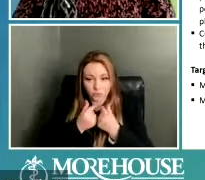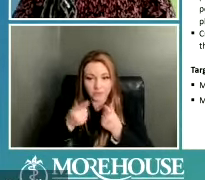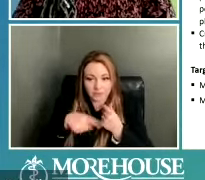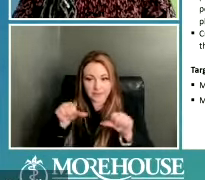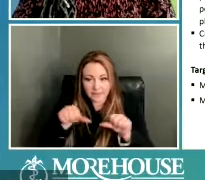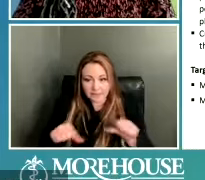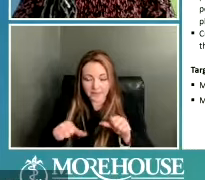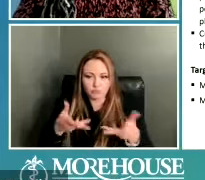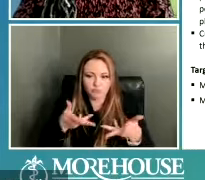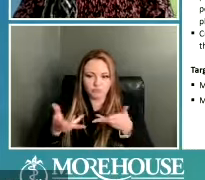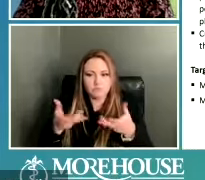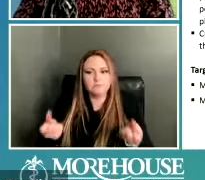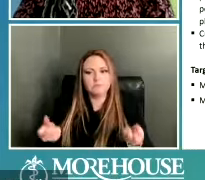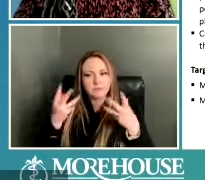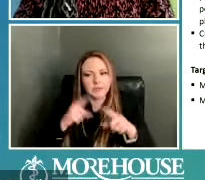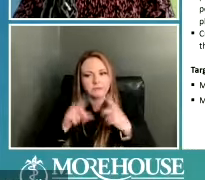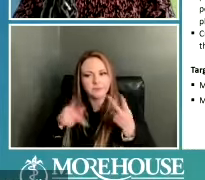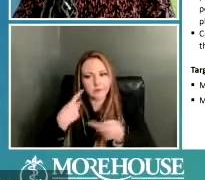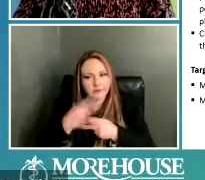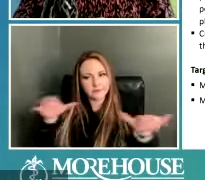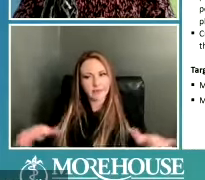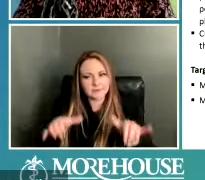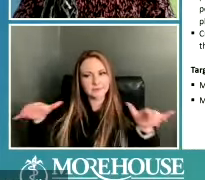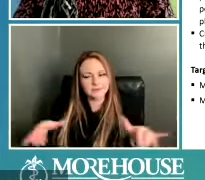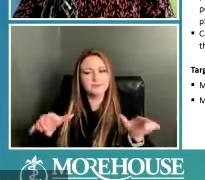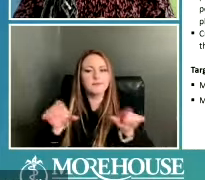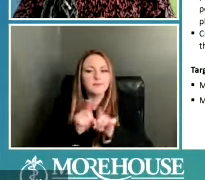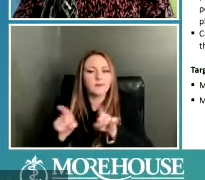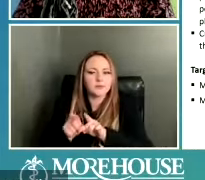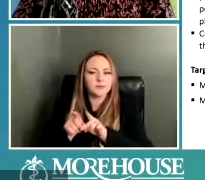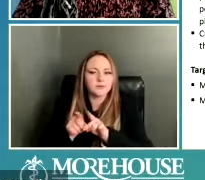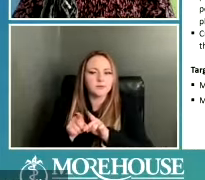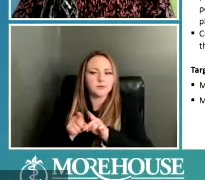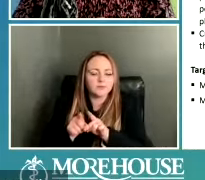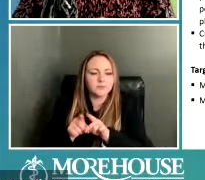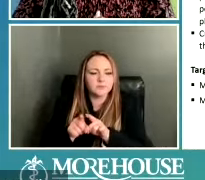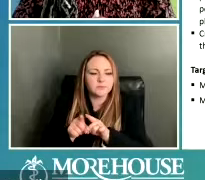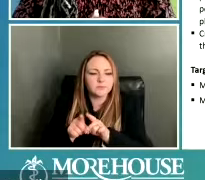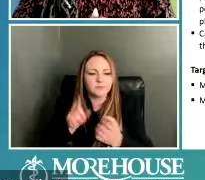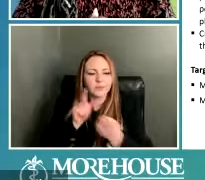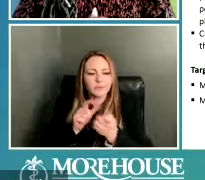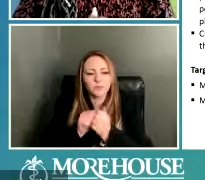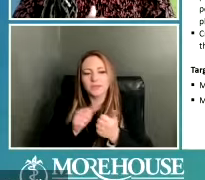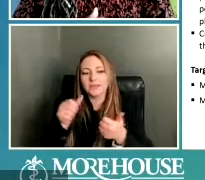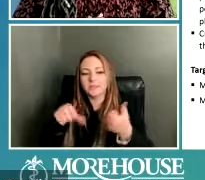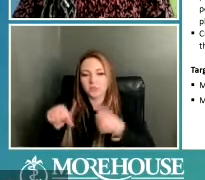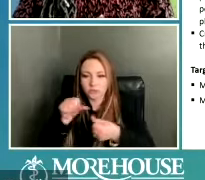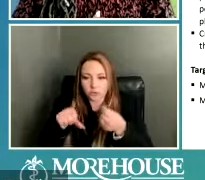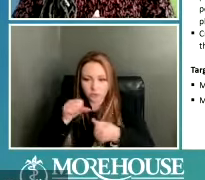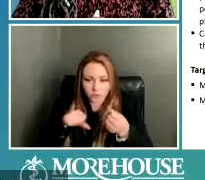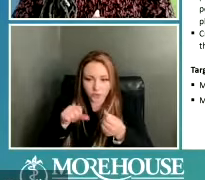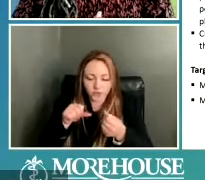to engage in quite a few legislative activities, as well as meet with each other